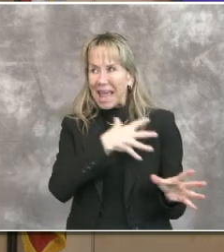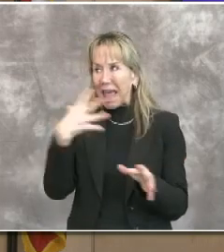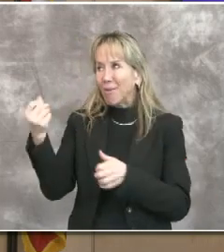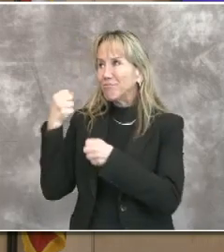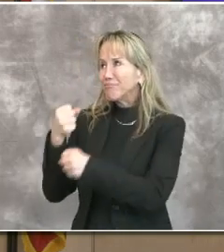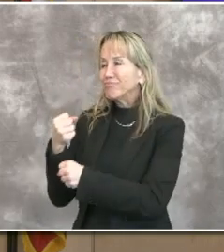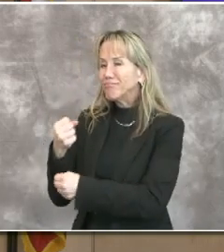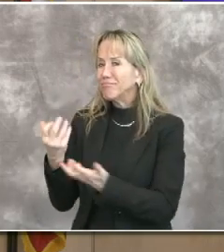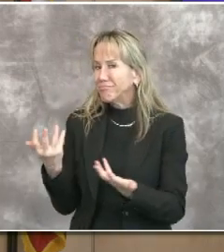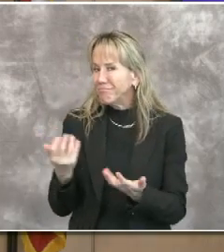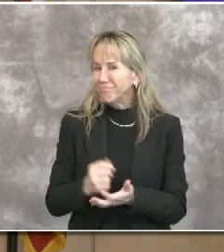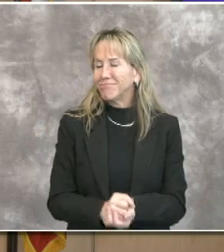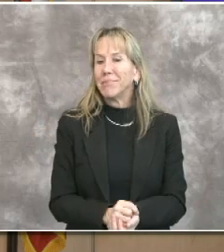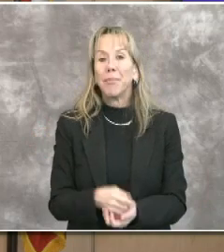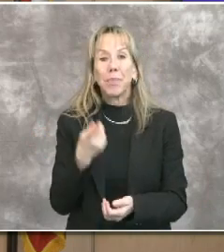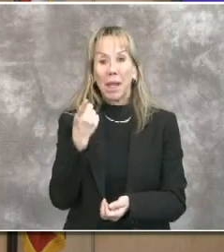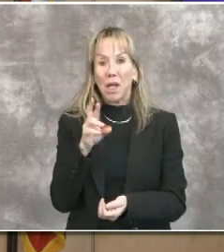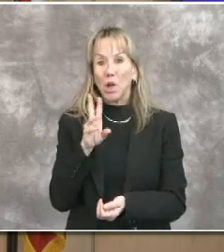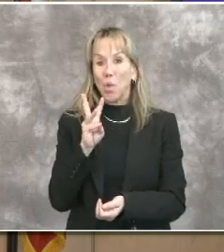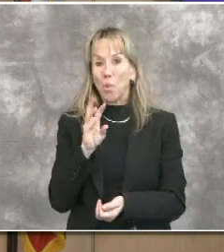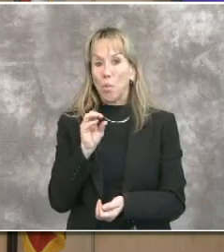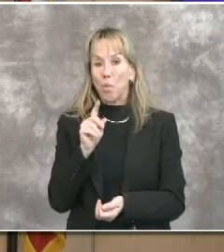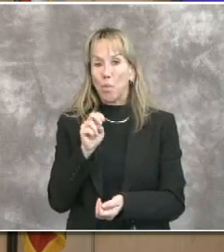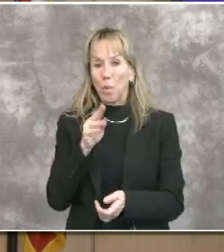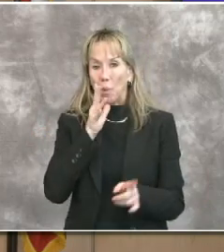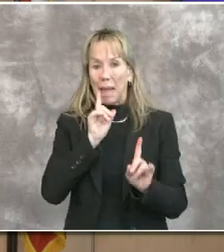answer that question.